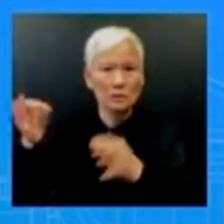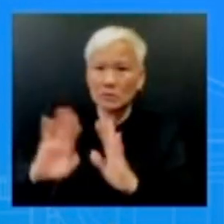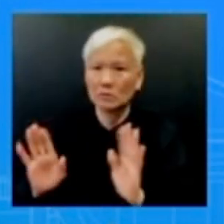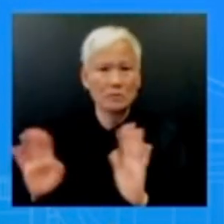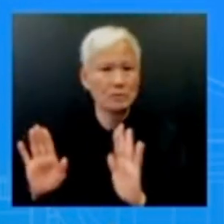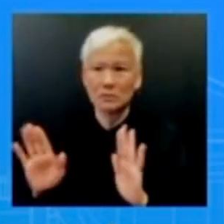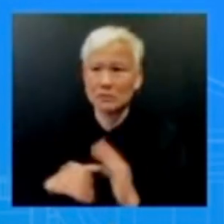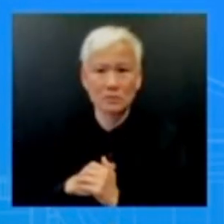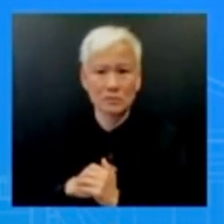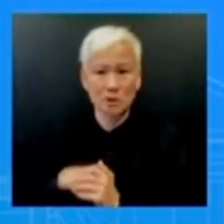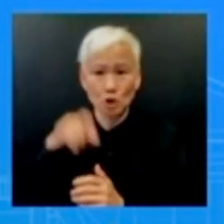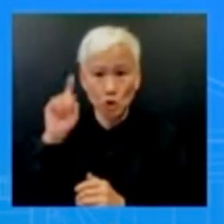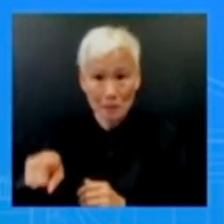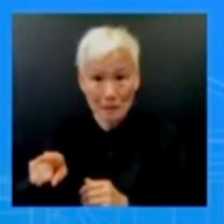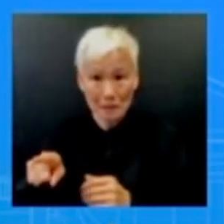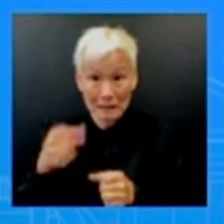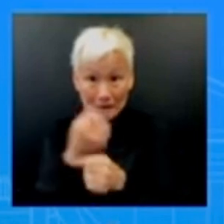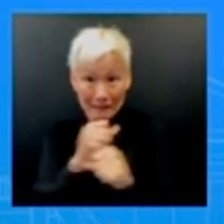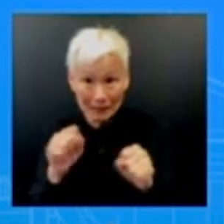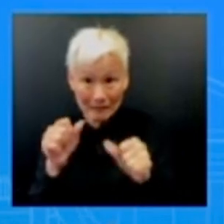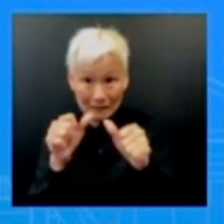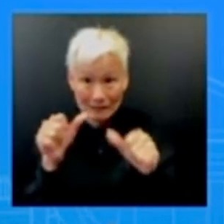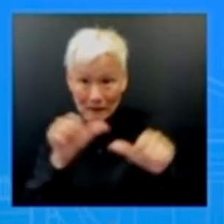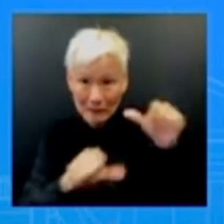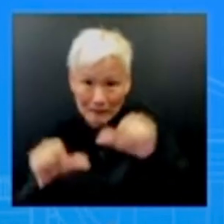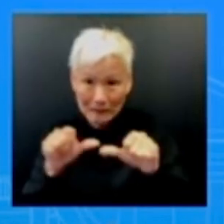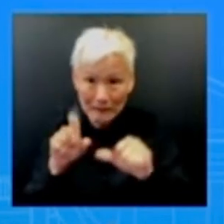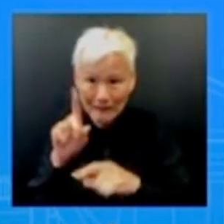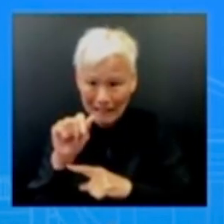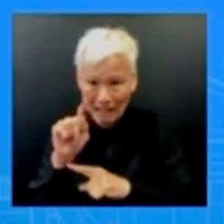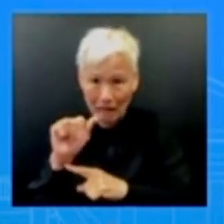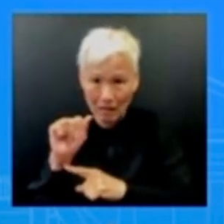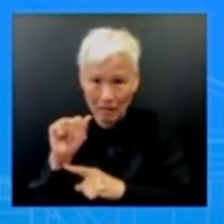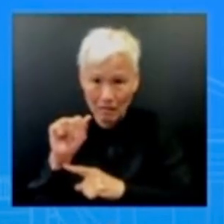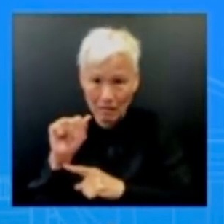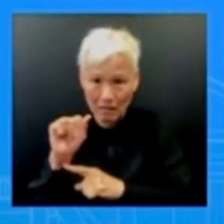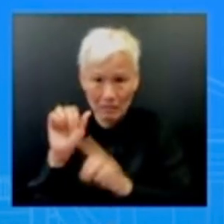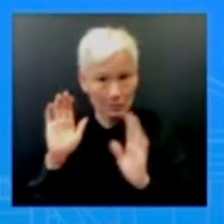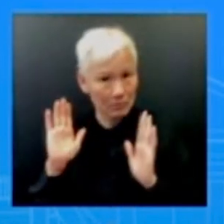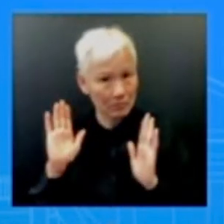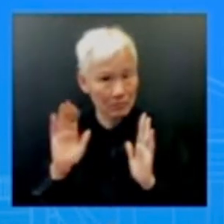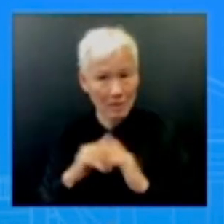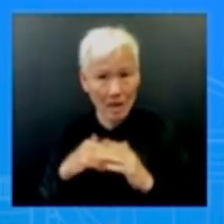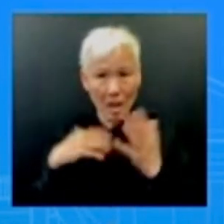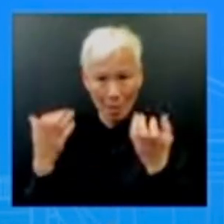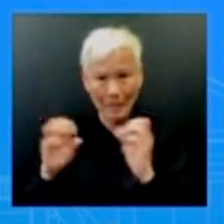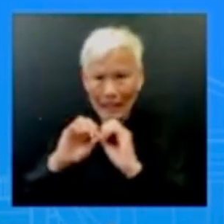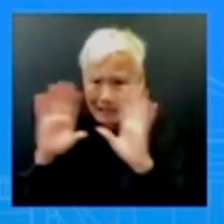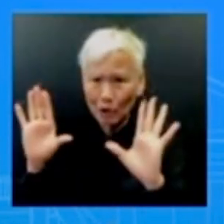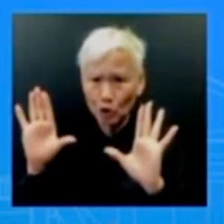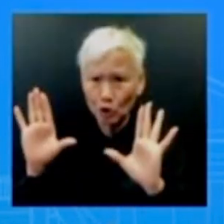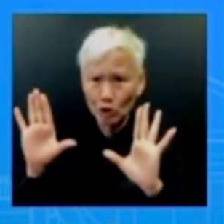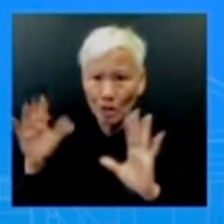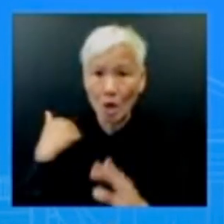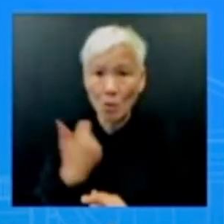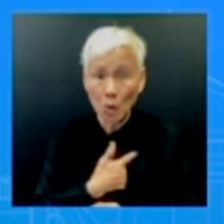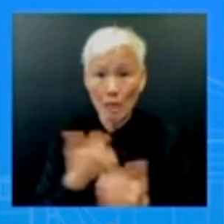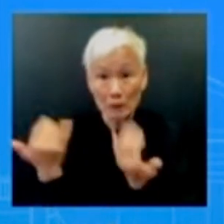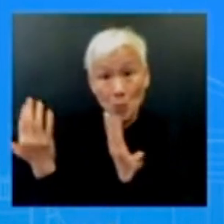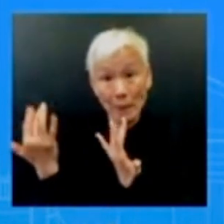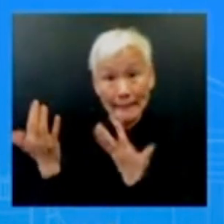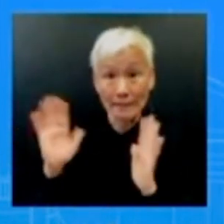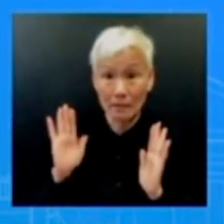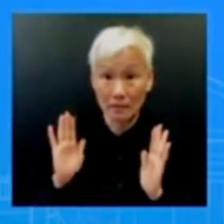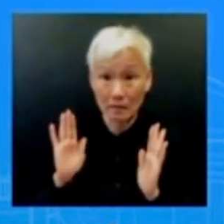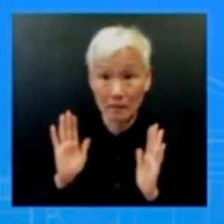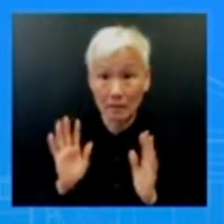data. And so want to be very clear, but so we'll wait. We'll await steps here and speak on this once the